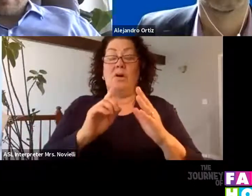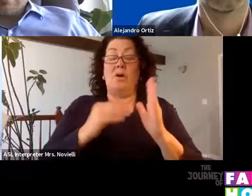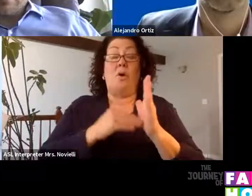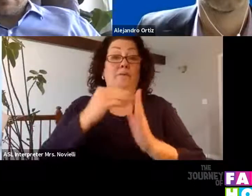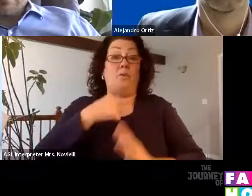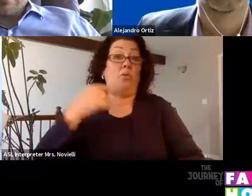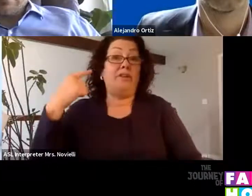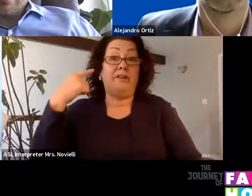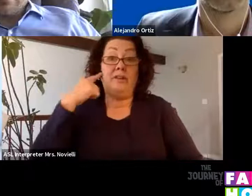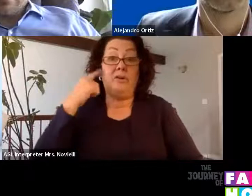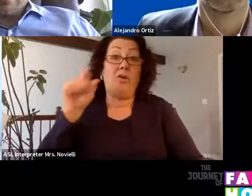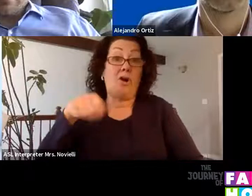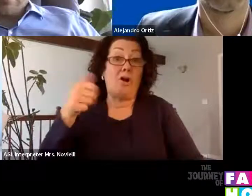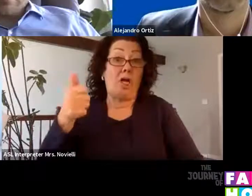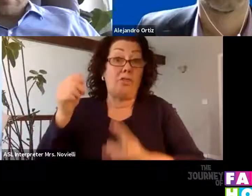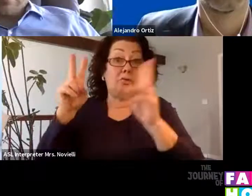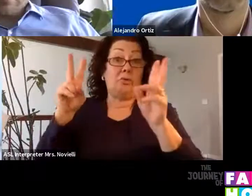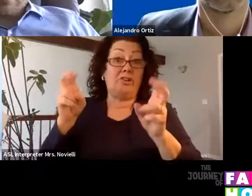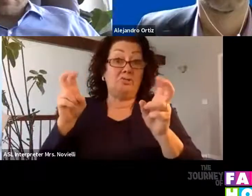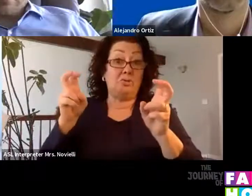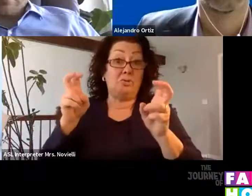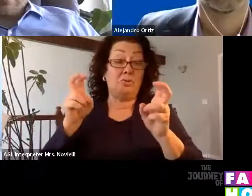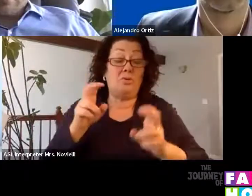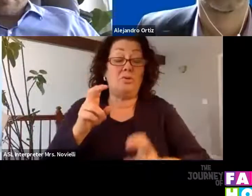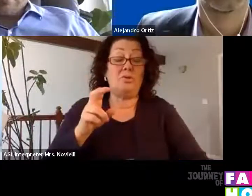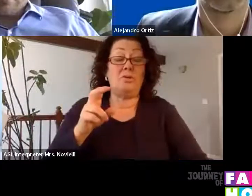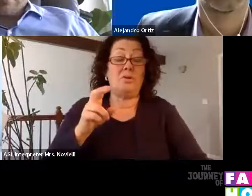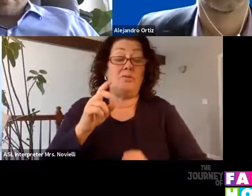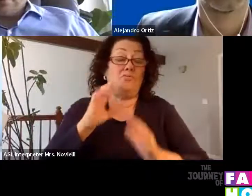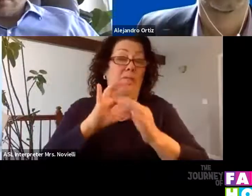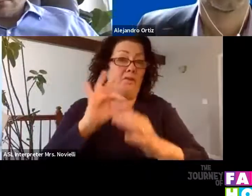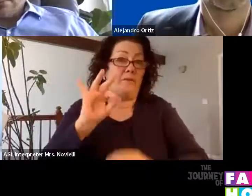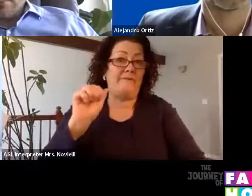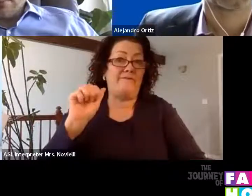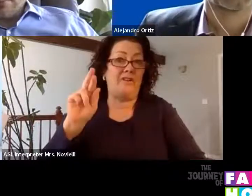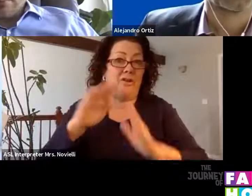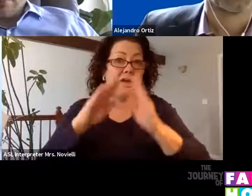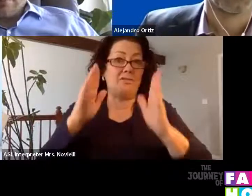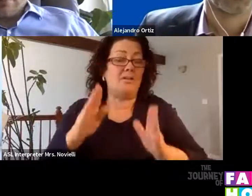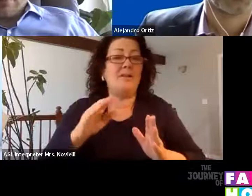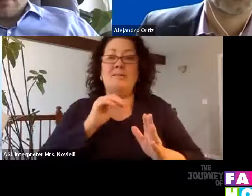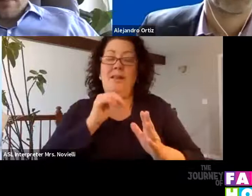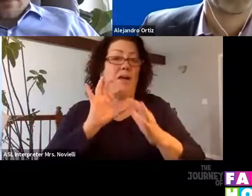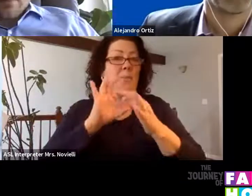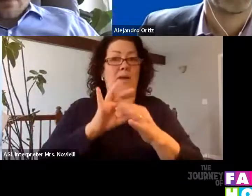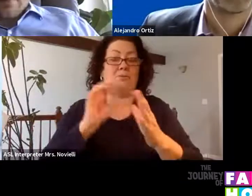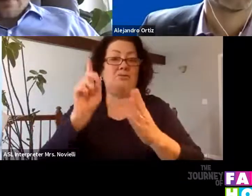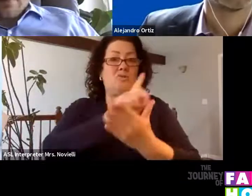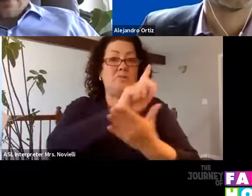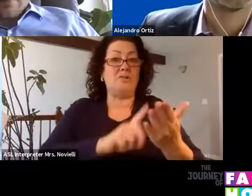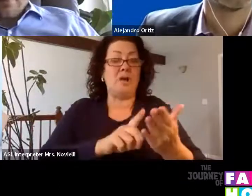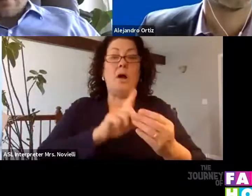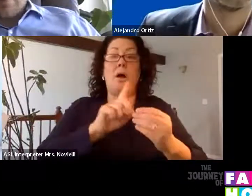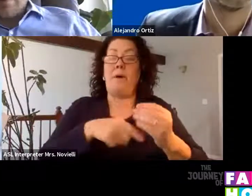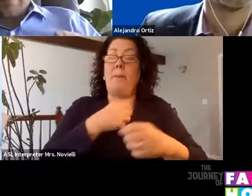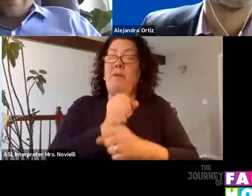hear when it comes to housing discrimination, fair housing, is that it's not really about discrimination. It's about